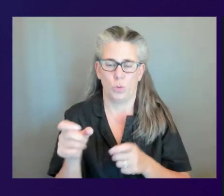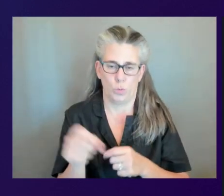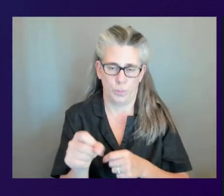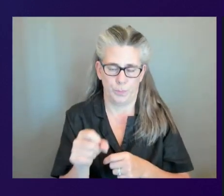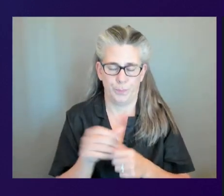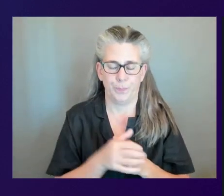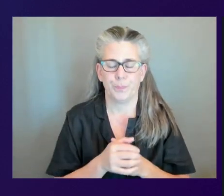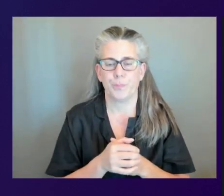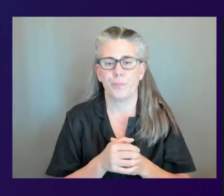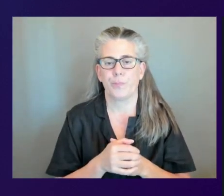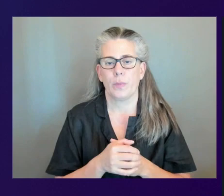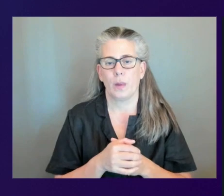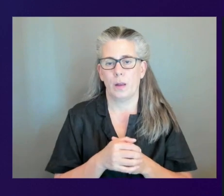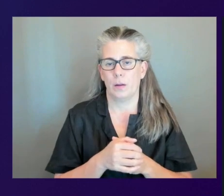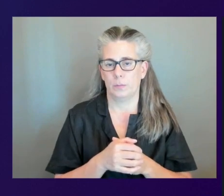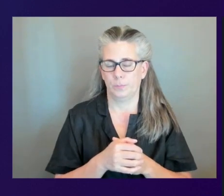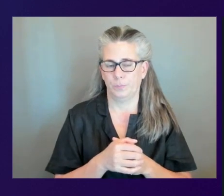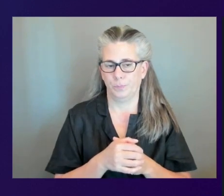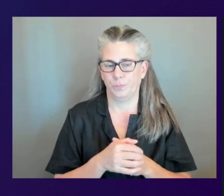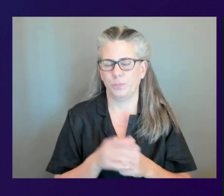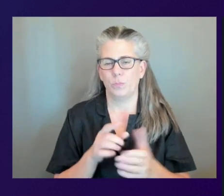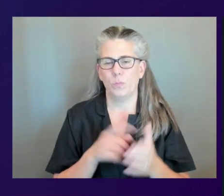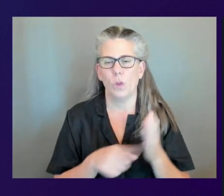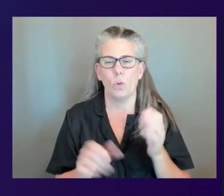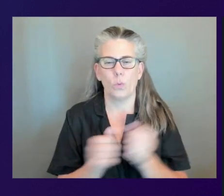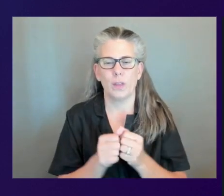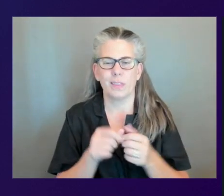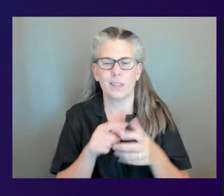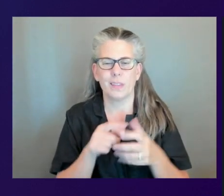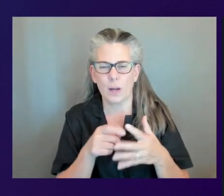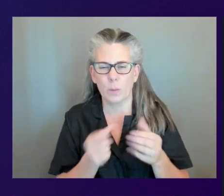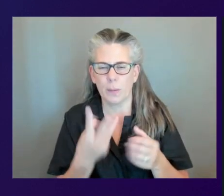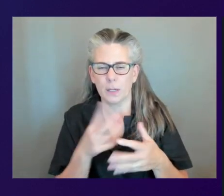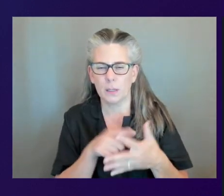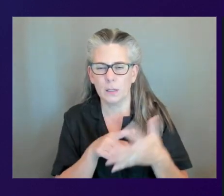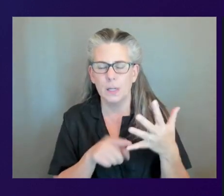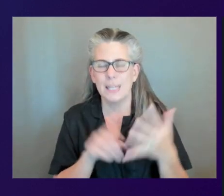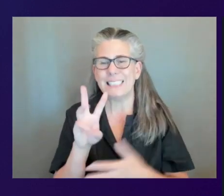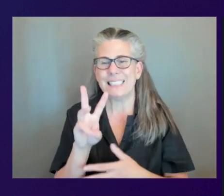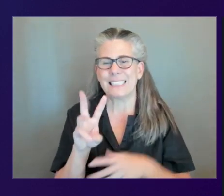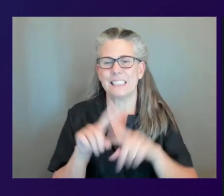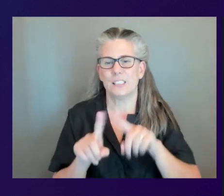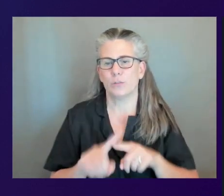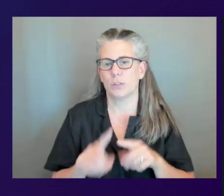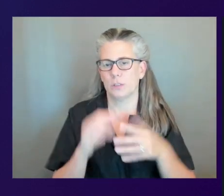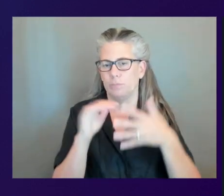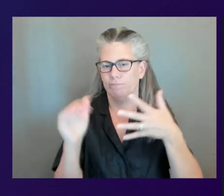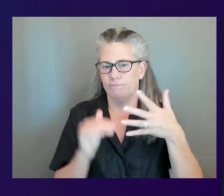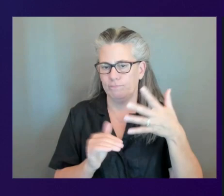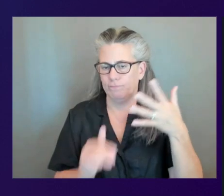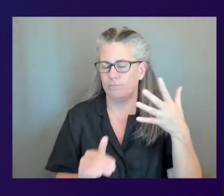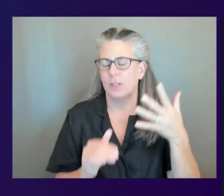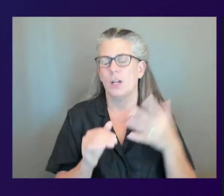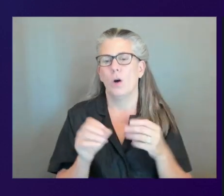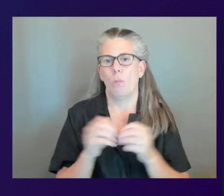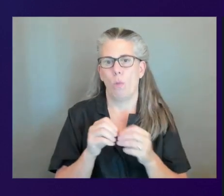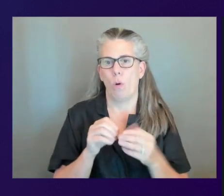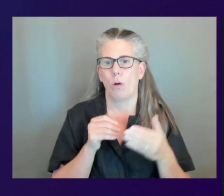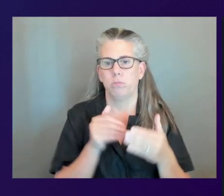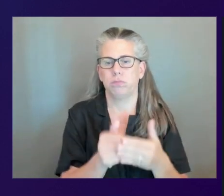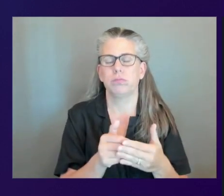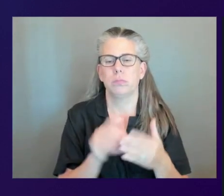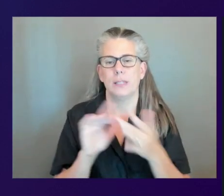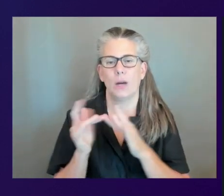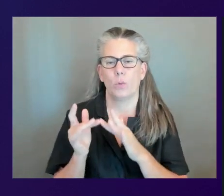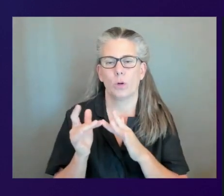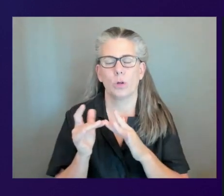control with these, 6 differentiators. It's really giving you closed network control. So you have full